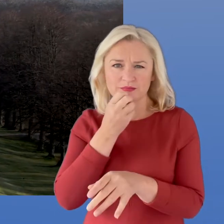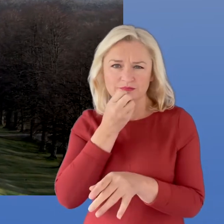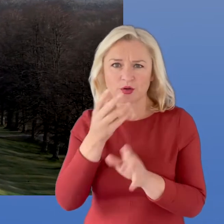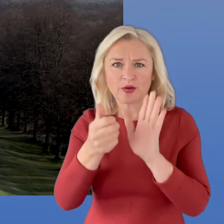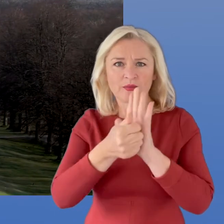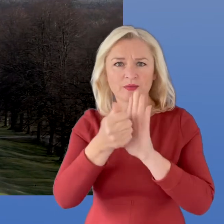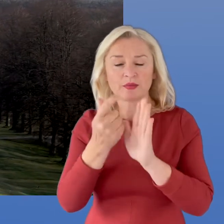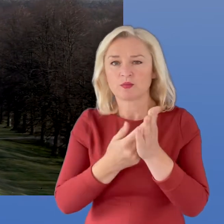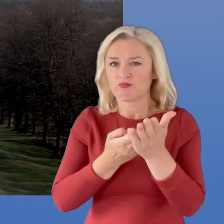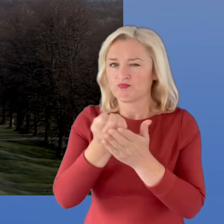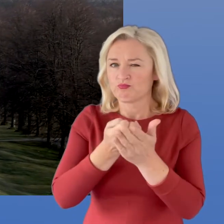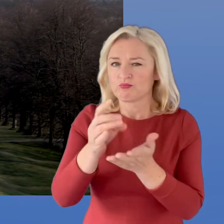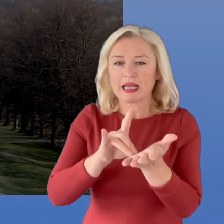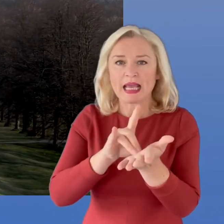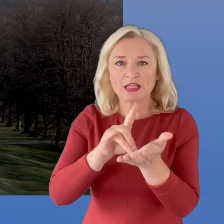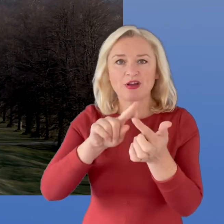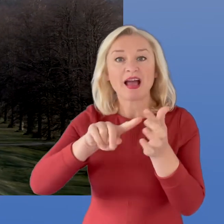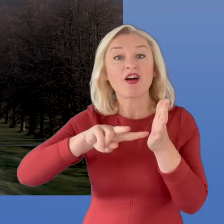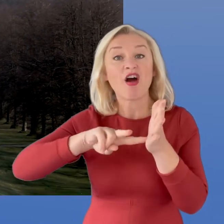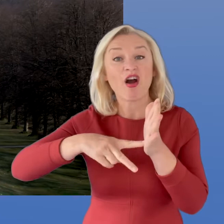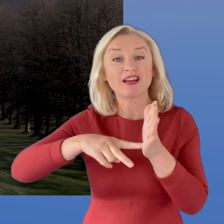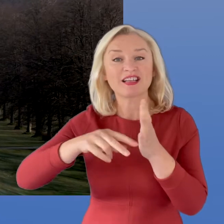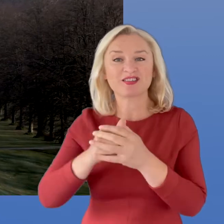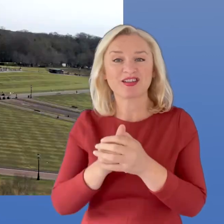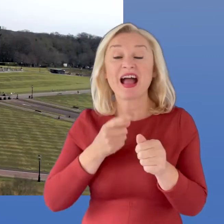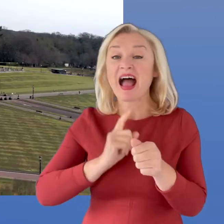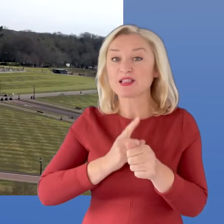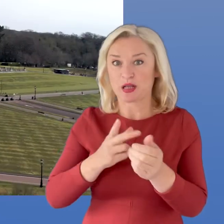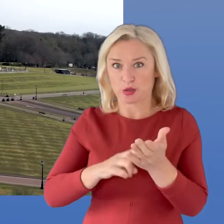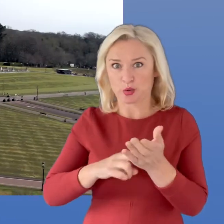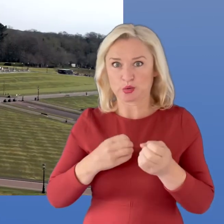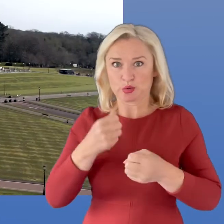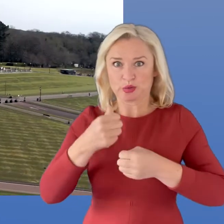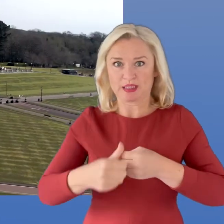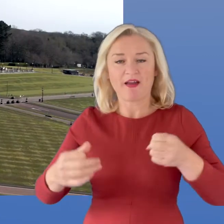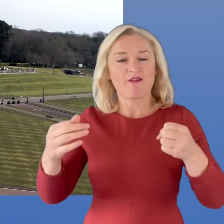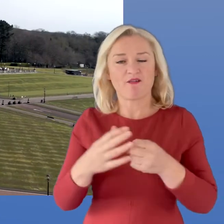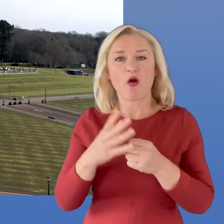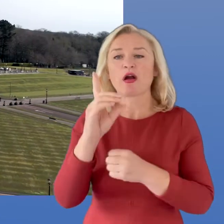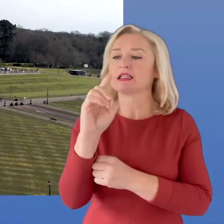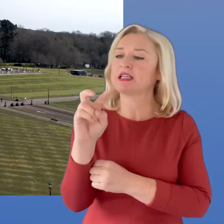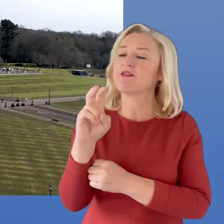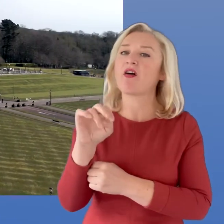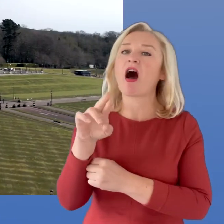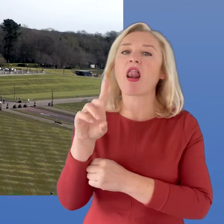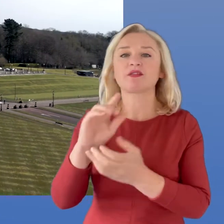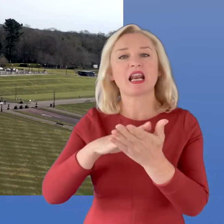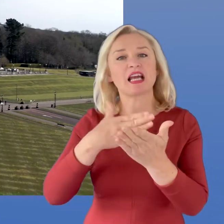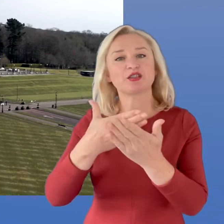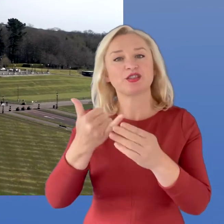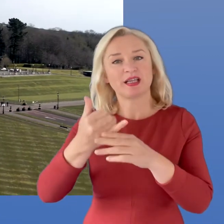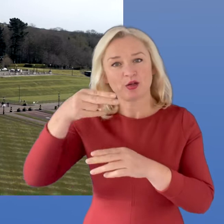and tell you all about its history and architecture, as well as its use today as the setting for the devolved legislature in Northern Ireland.